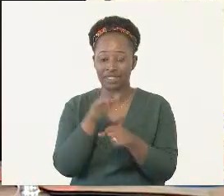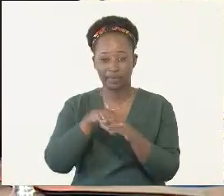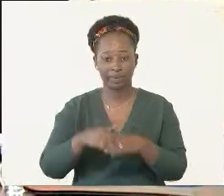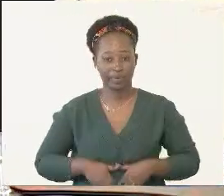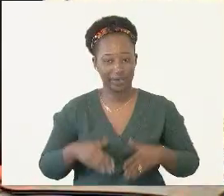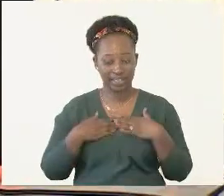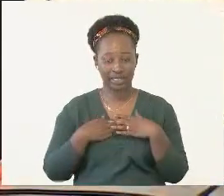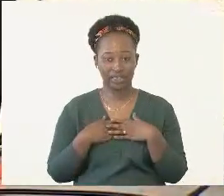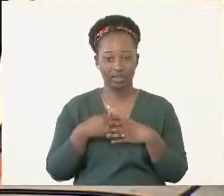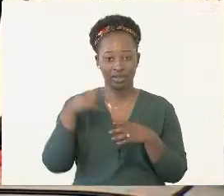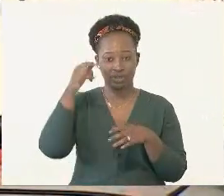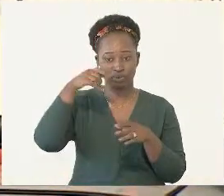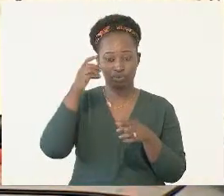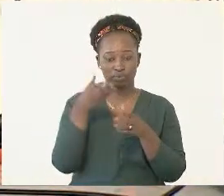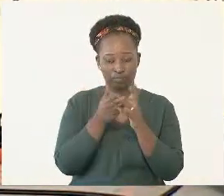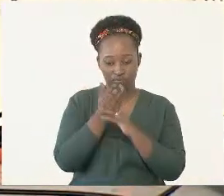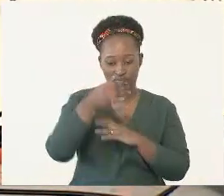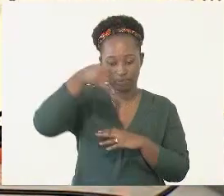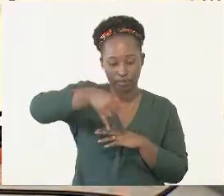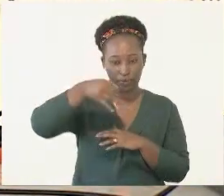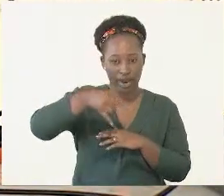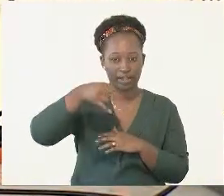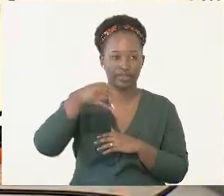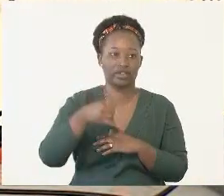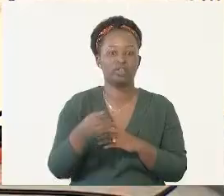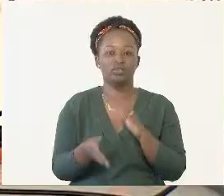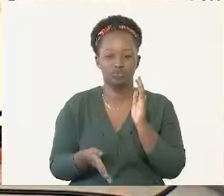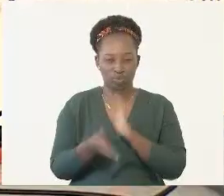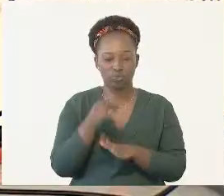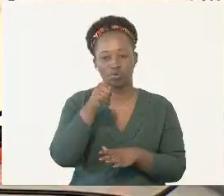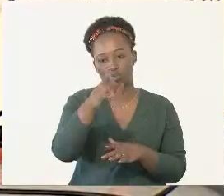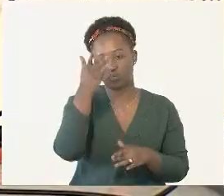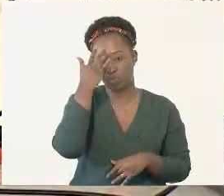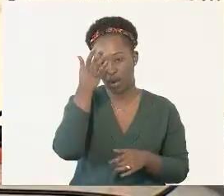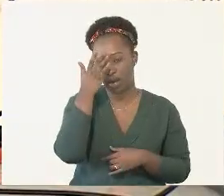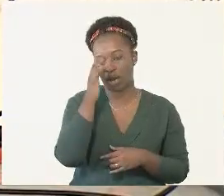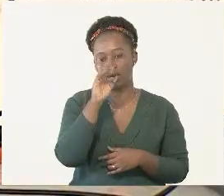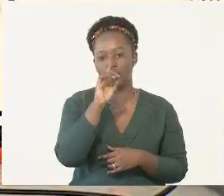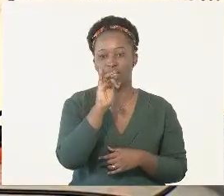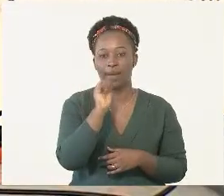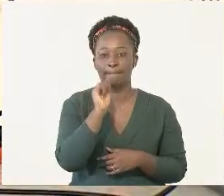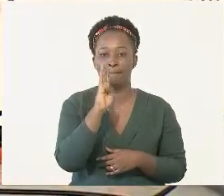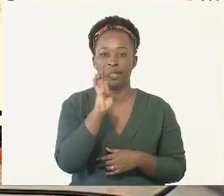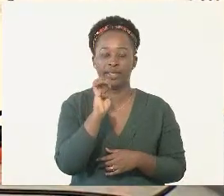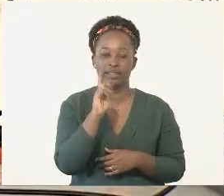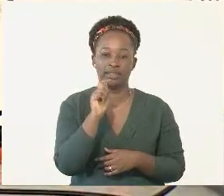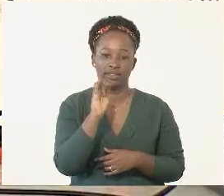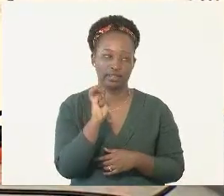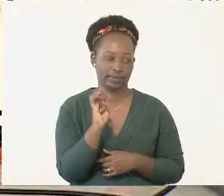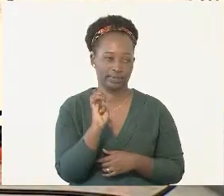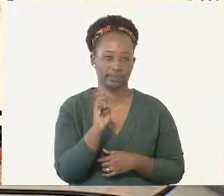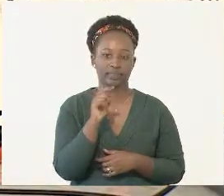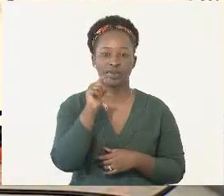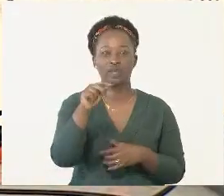urine. When there is too much water passing through the urine, automatically you suffer from a deficiency which is called diabetes insipidus. So